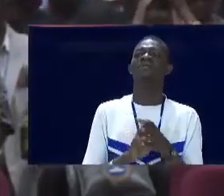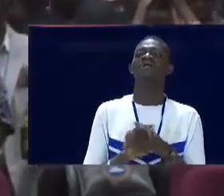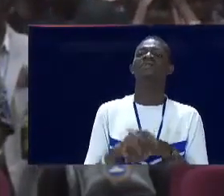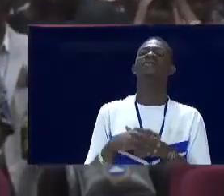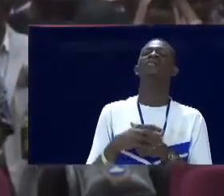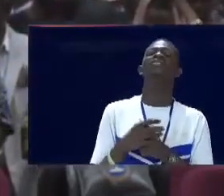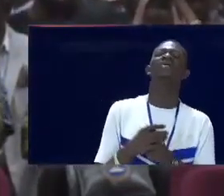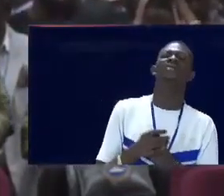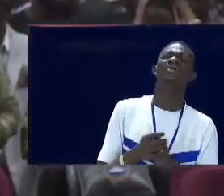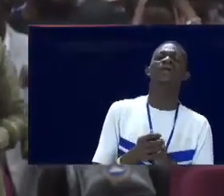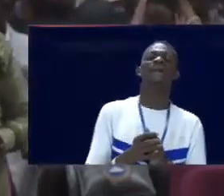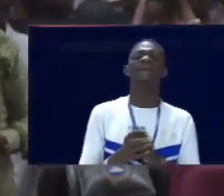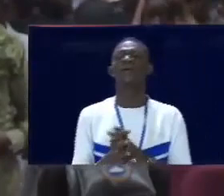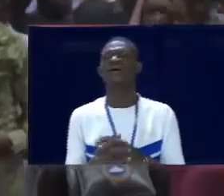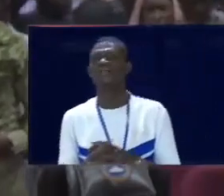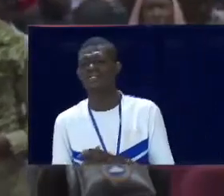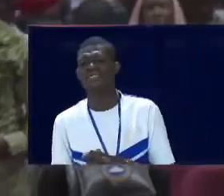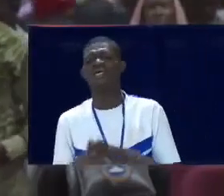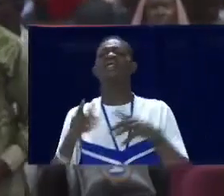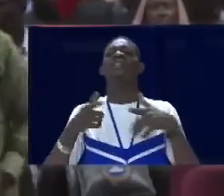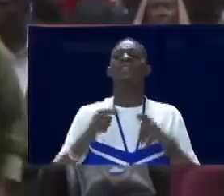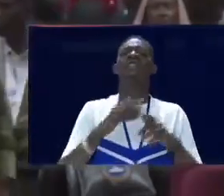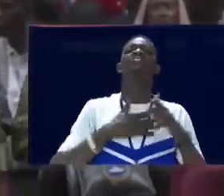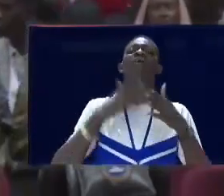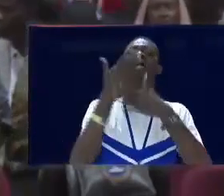Let the fire help.